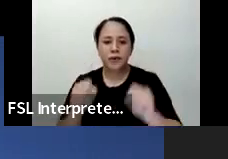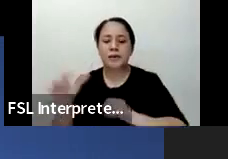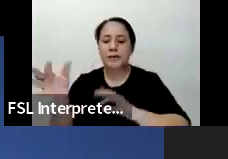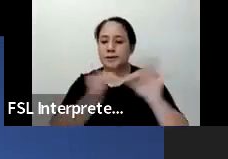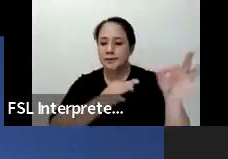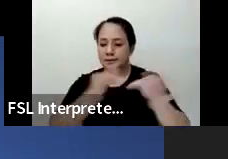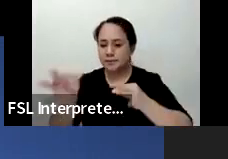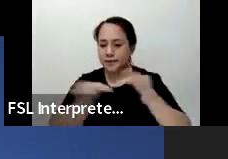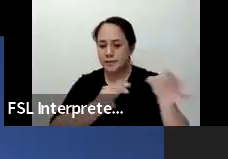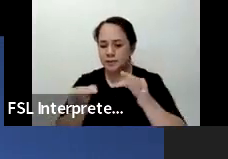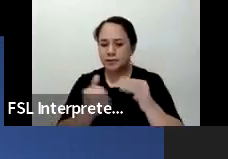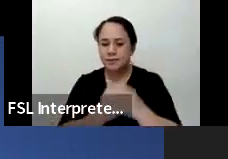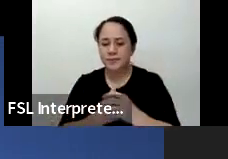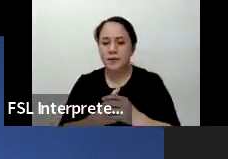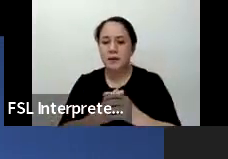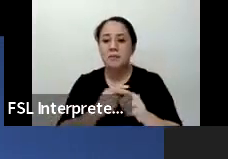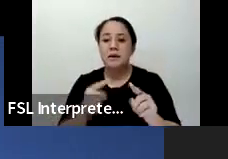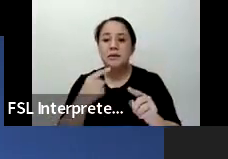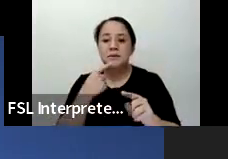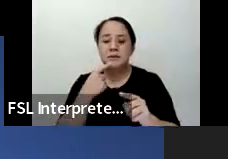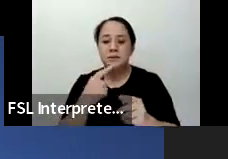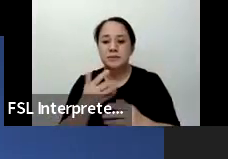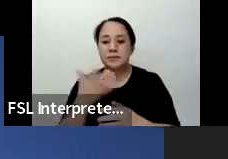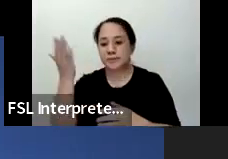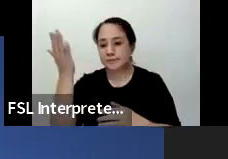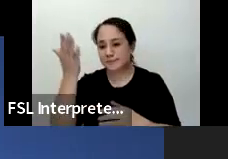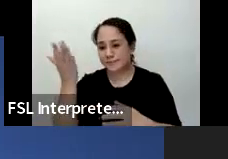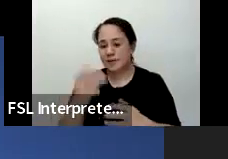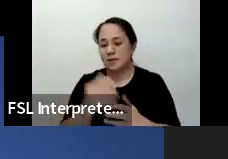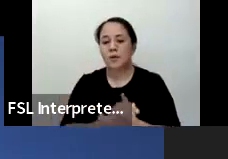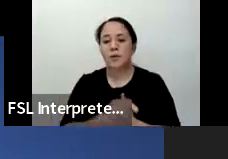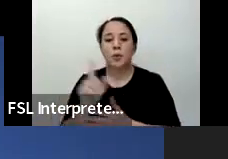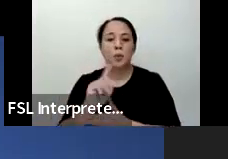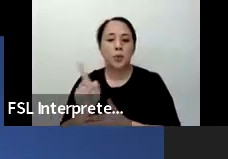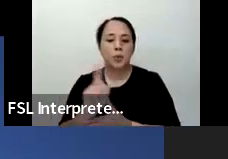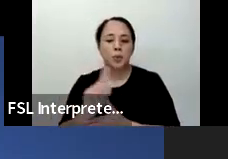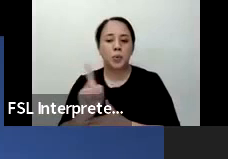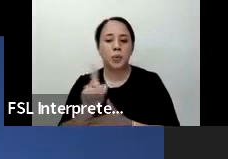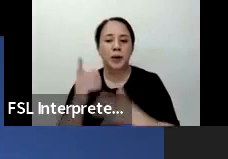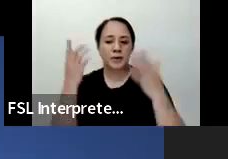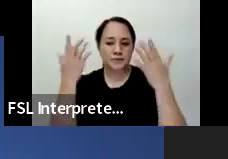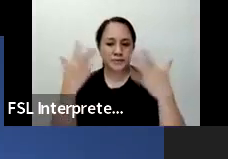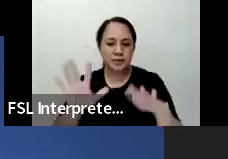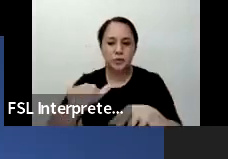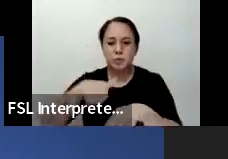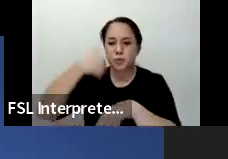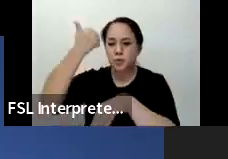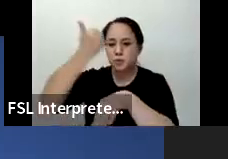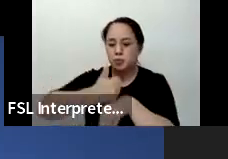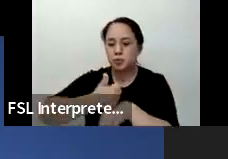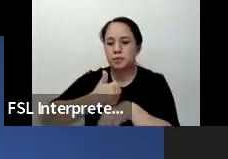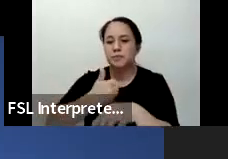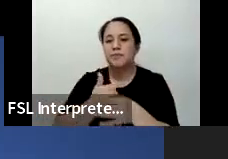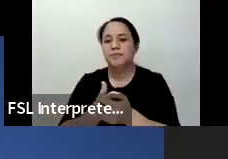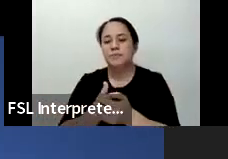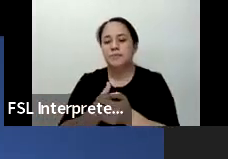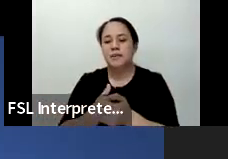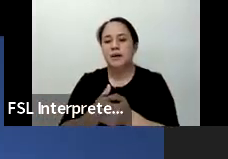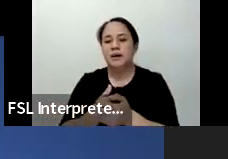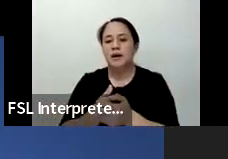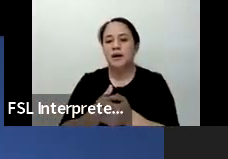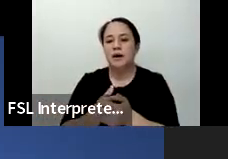explanations, but according to literature, what has been established is that